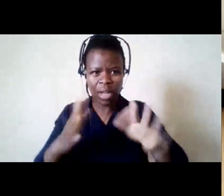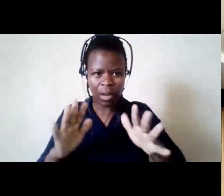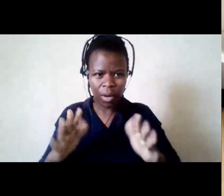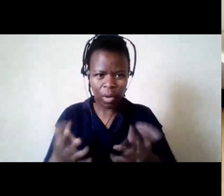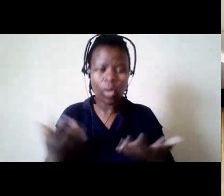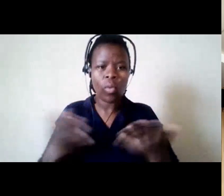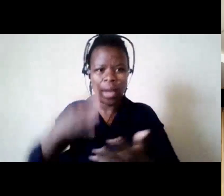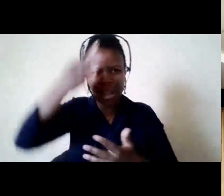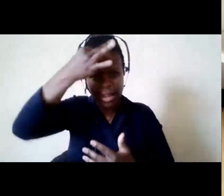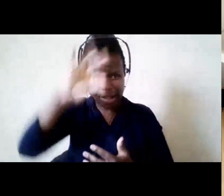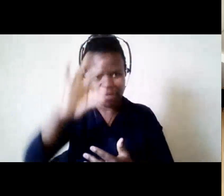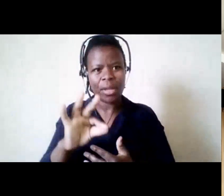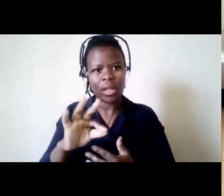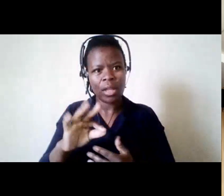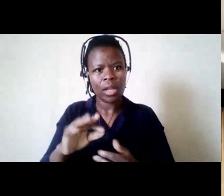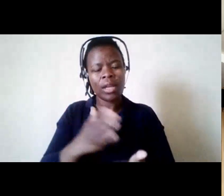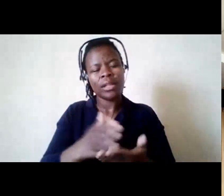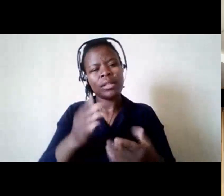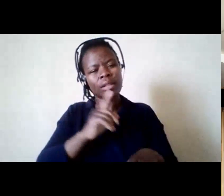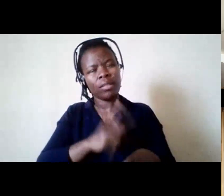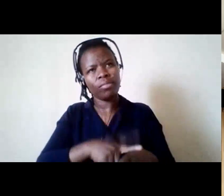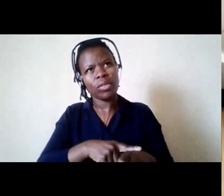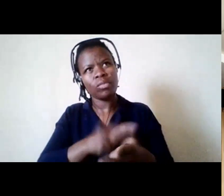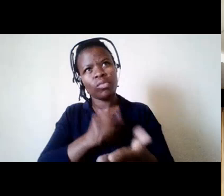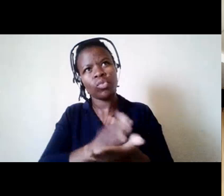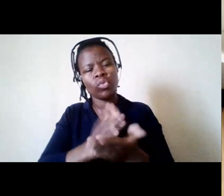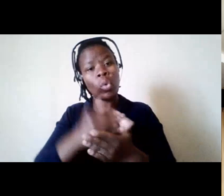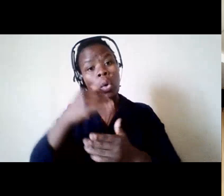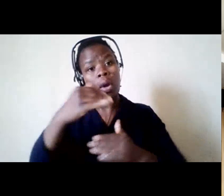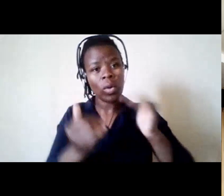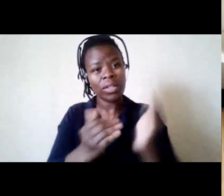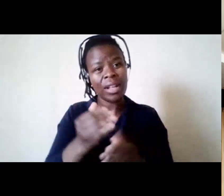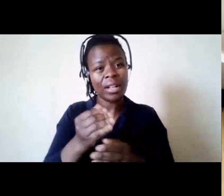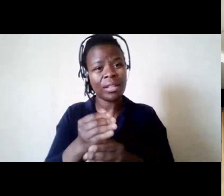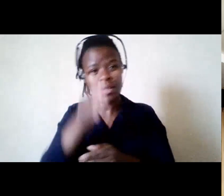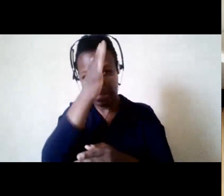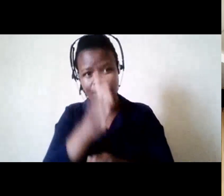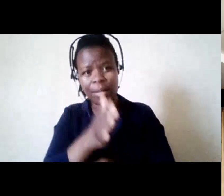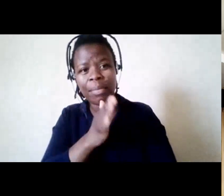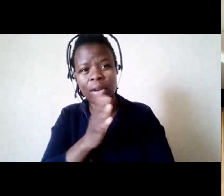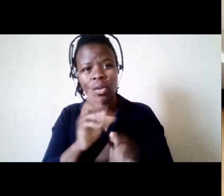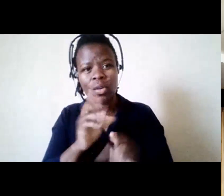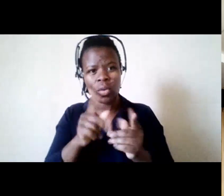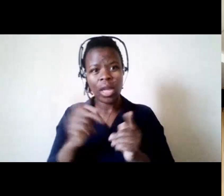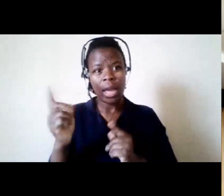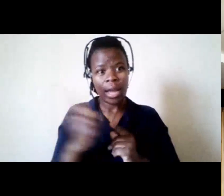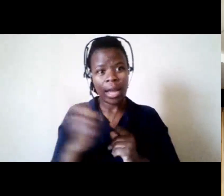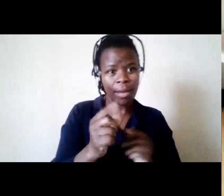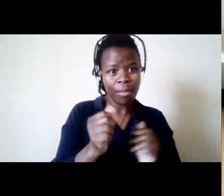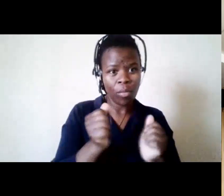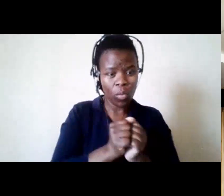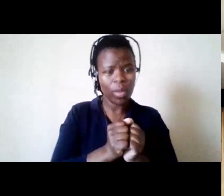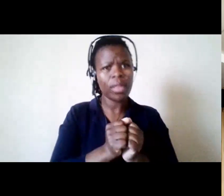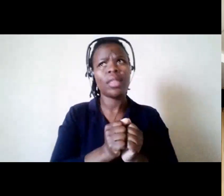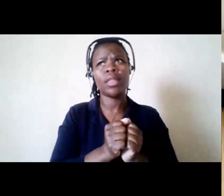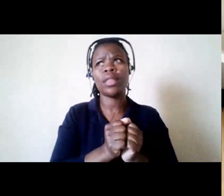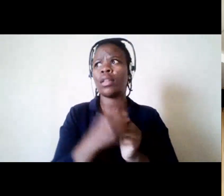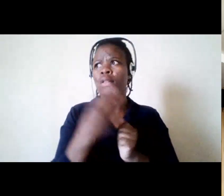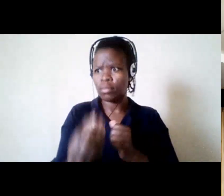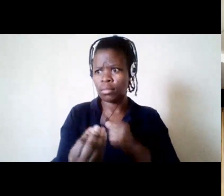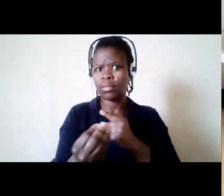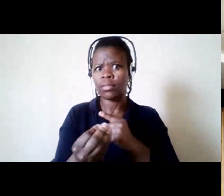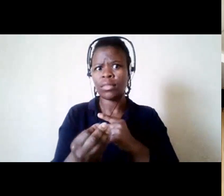sectors. So sometimes I consult with parents who come with these kids and they've grown up. And when